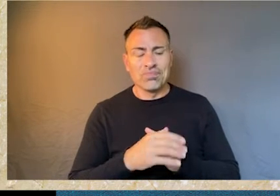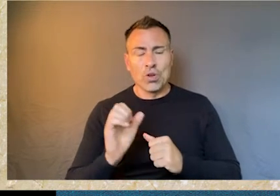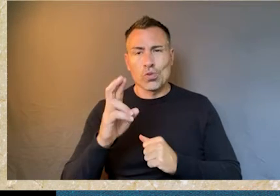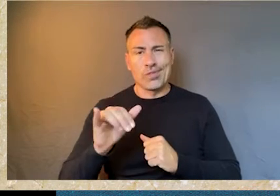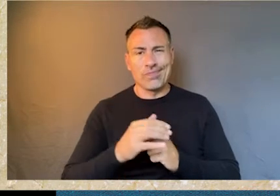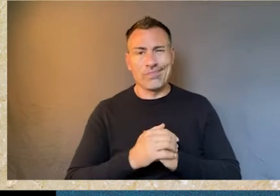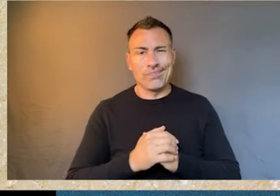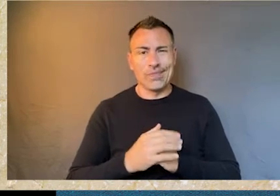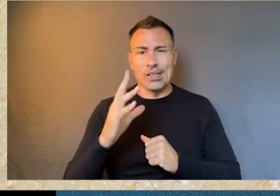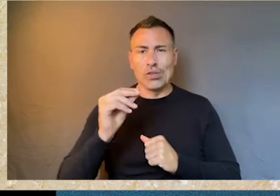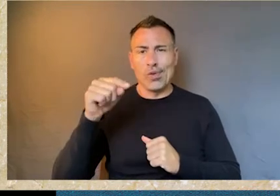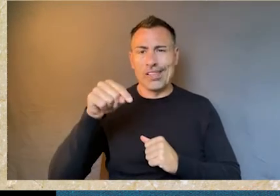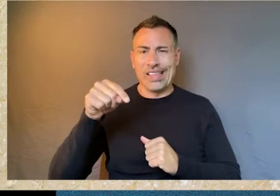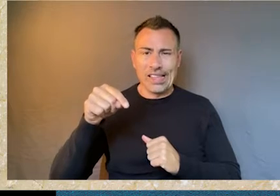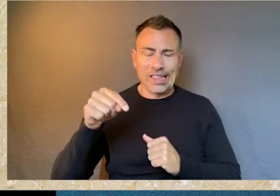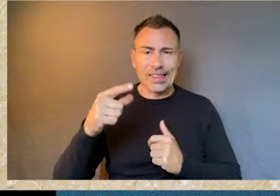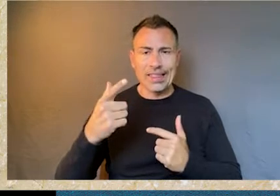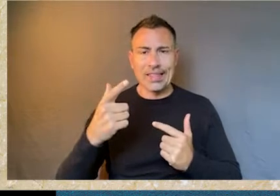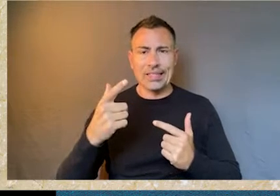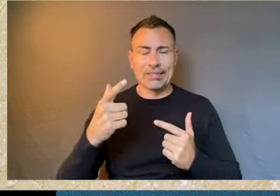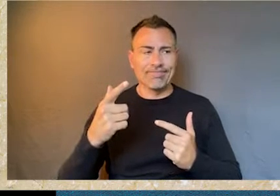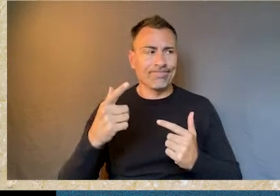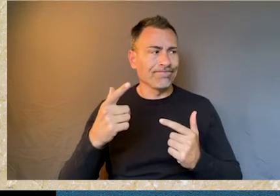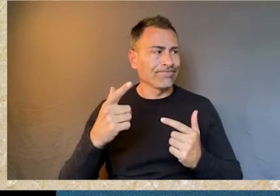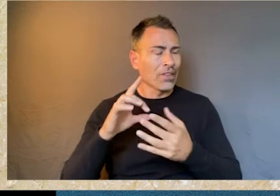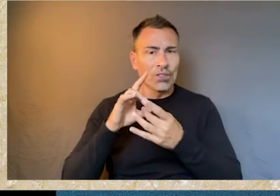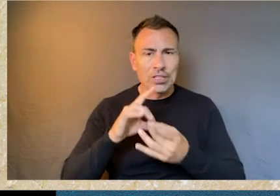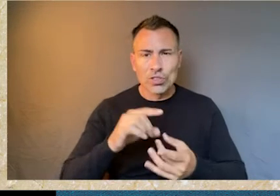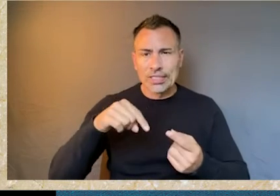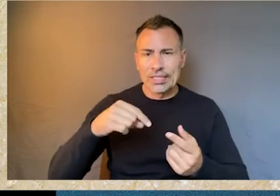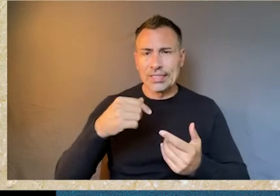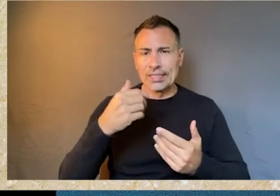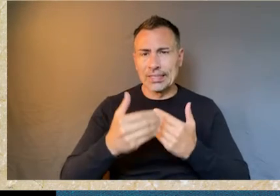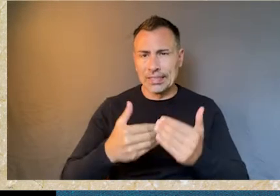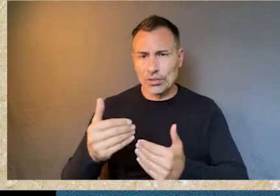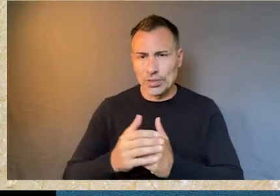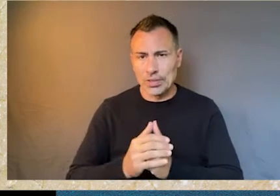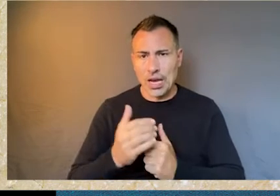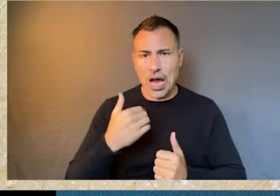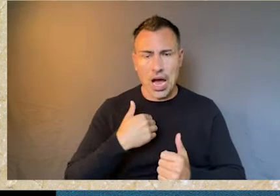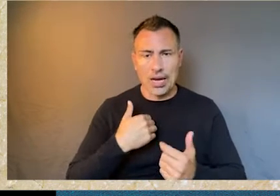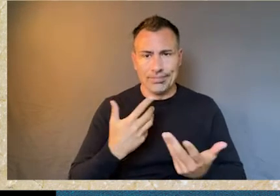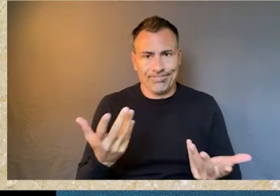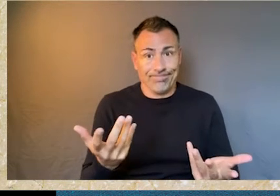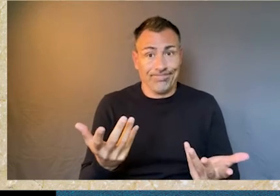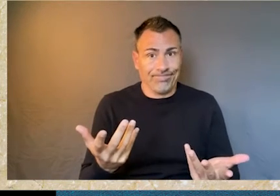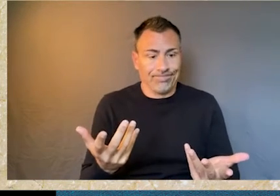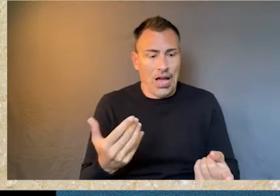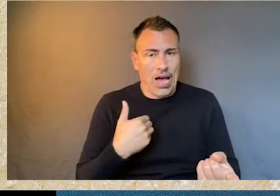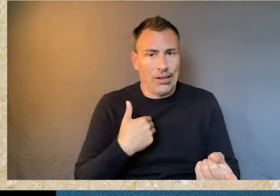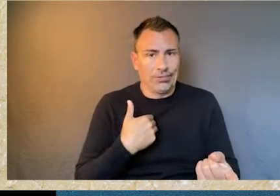No, in this particular context for this series, I would definitely defer to the subject